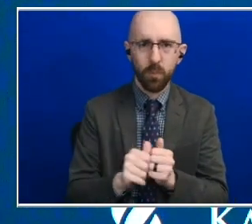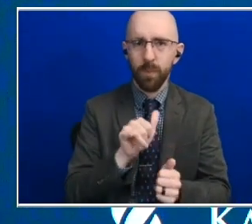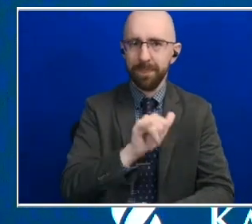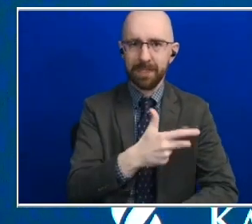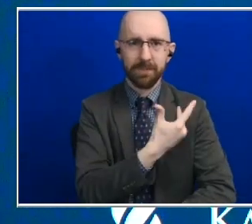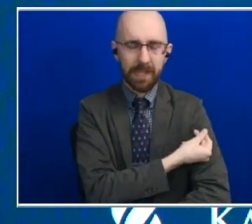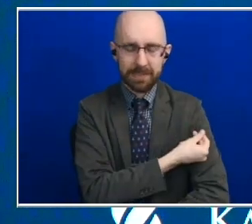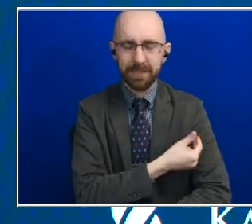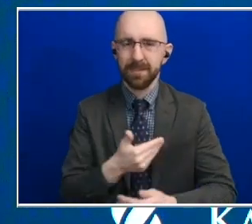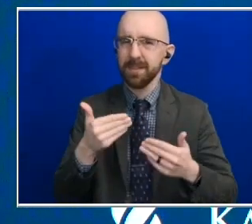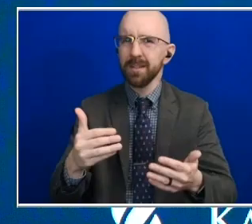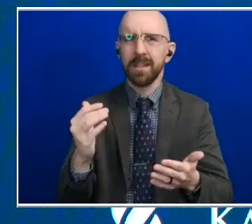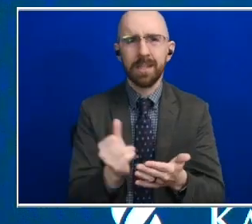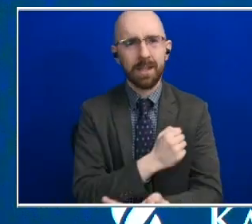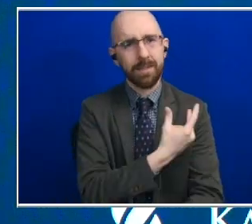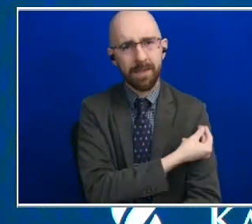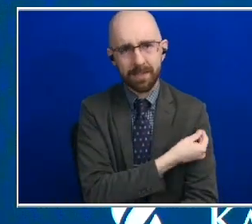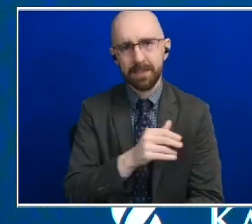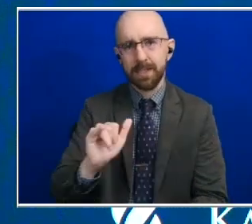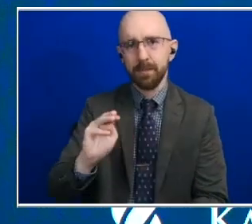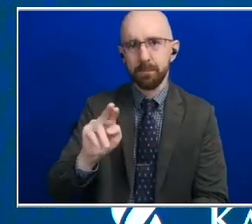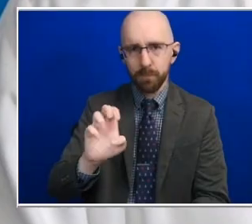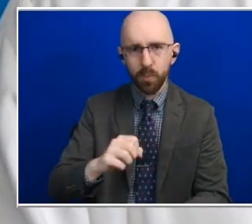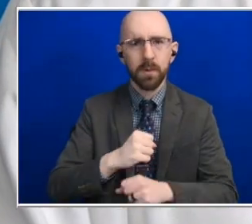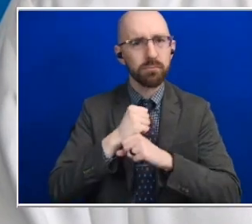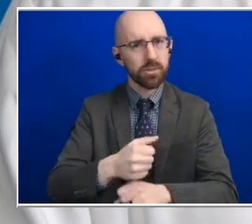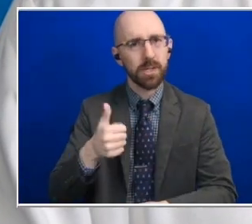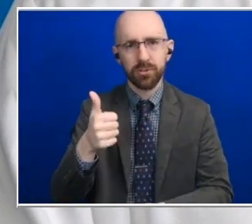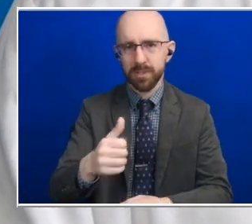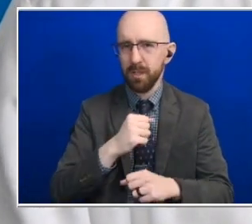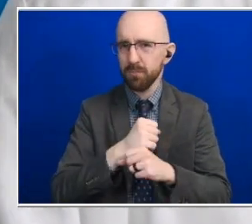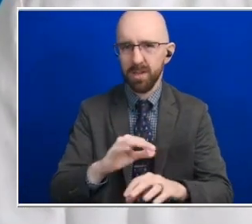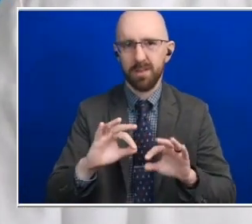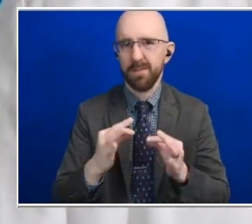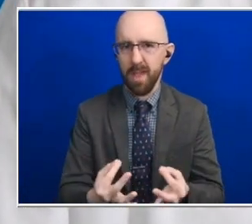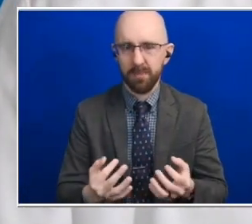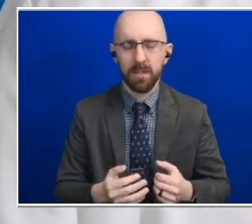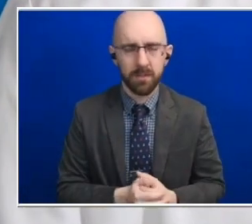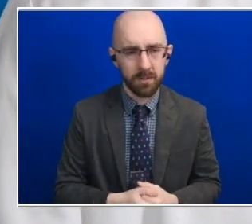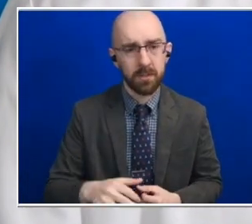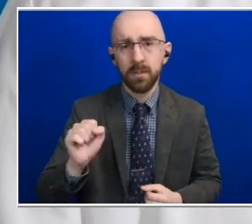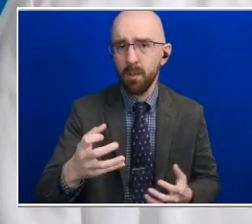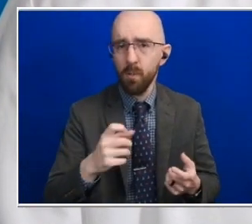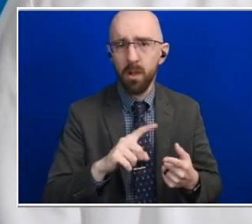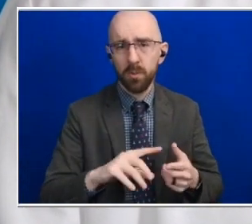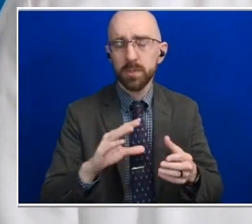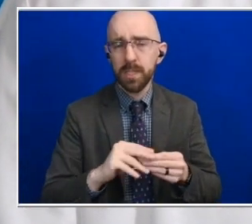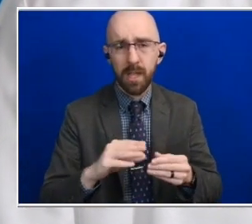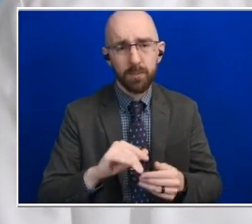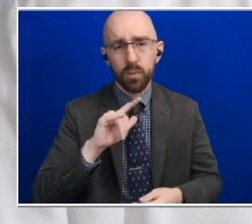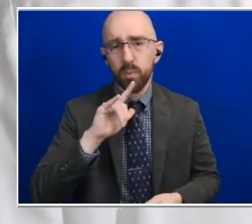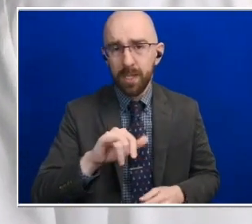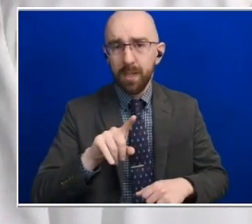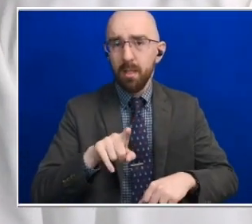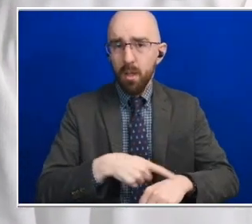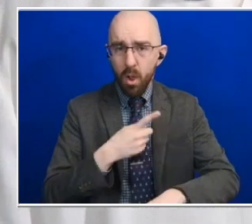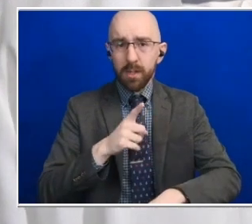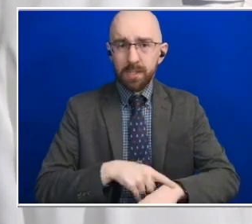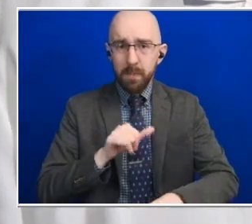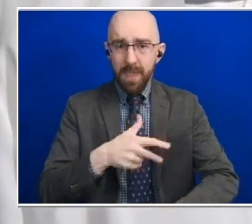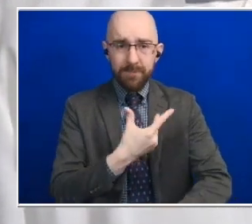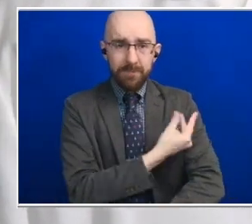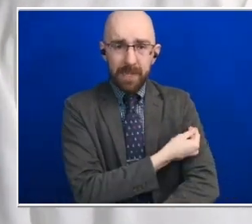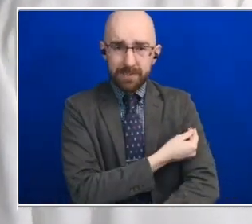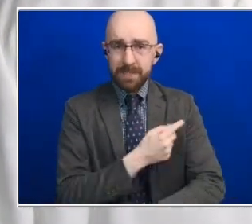vaccine, being immune, protecting yourself and your family. Yeah, I just want to say it's been a really long time that vaccine's been around, and just